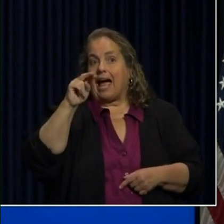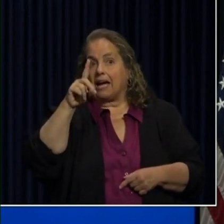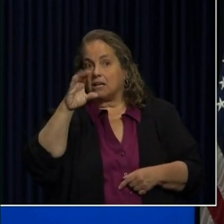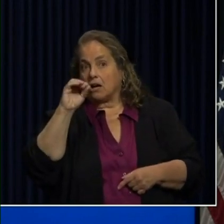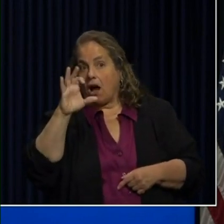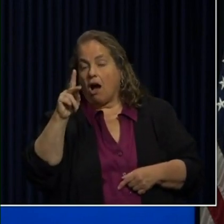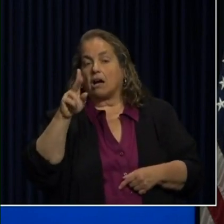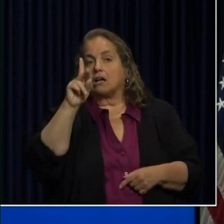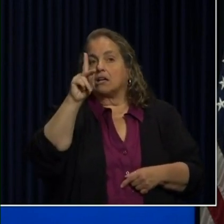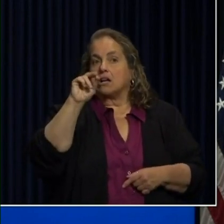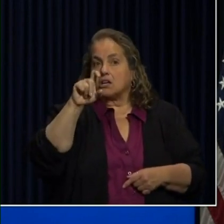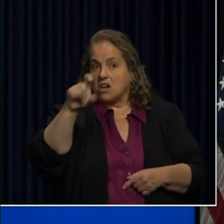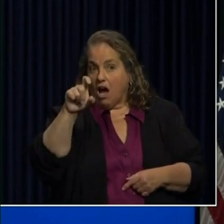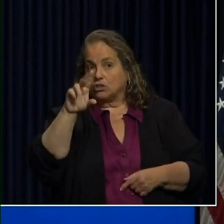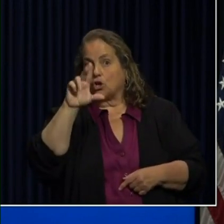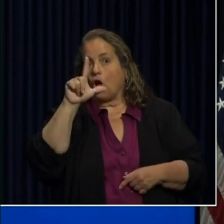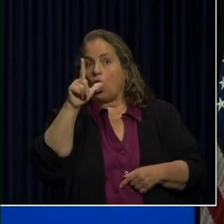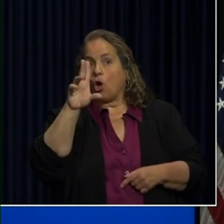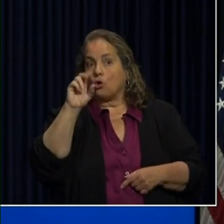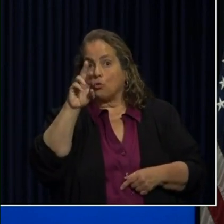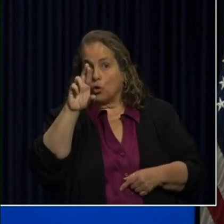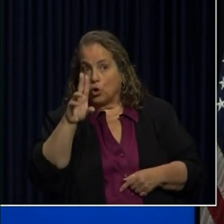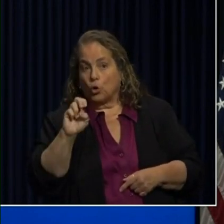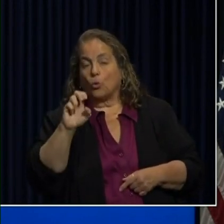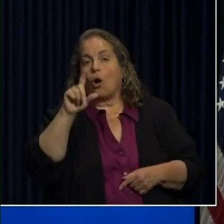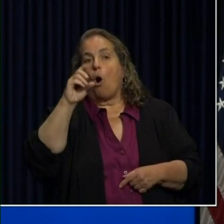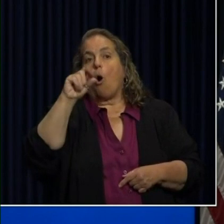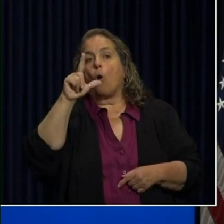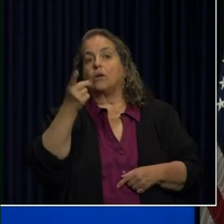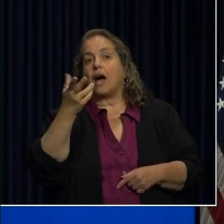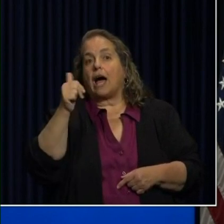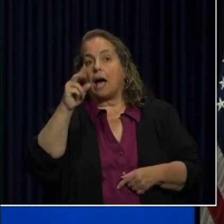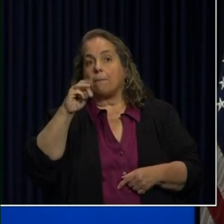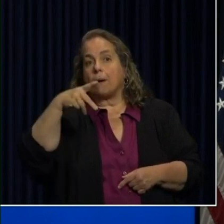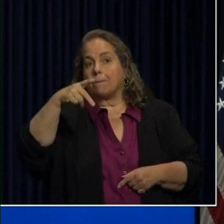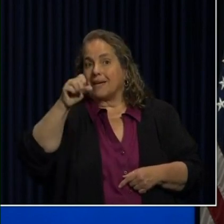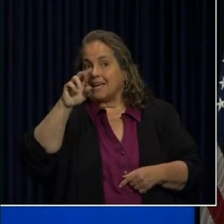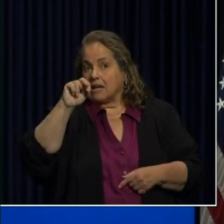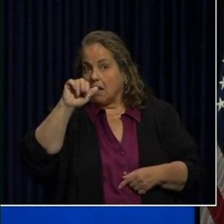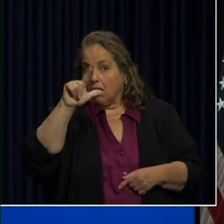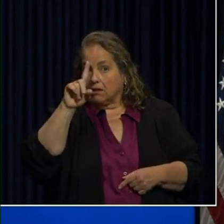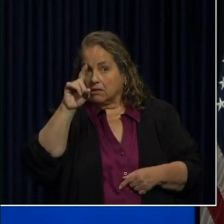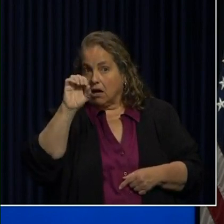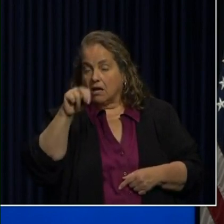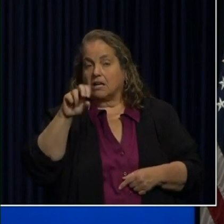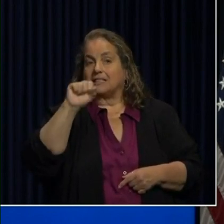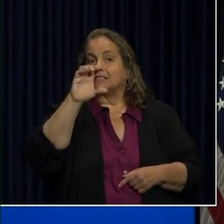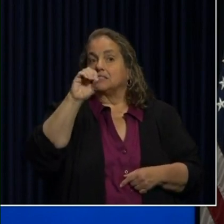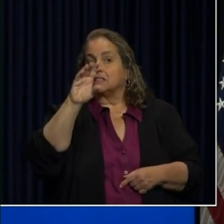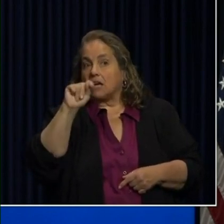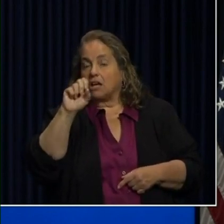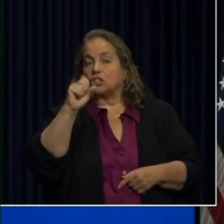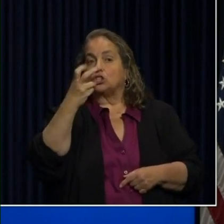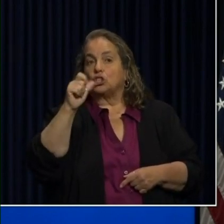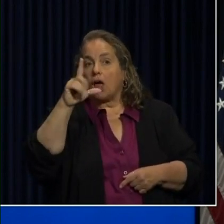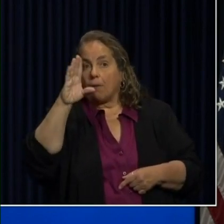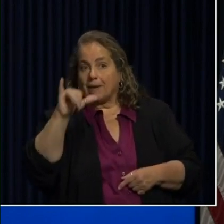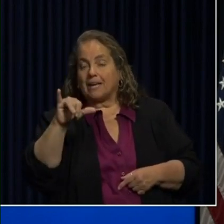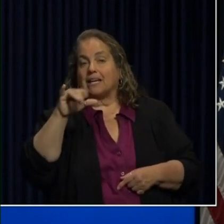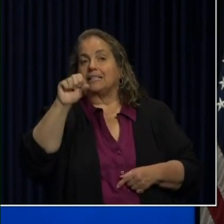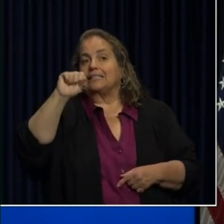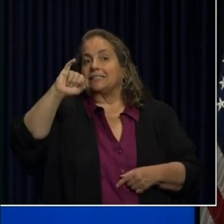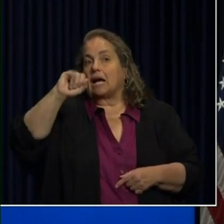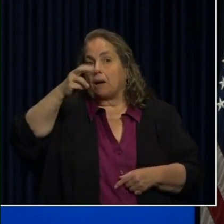LaRue, Laurel, Lincoln, Marion, Mercer, Oldham, Pendleton, Pulaski, Rowan, Scott, Shelby, Simpson, Trimble, Webster,